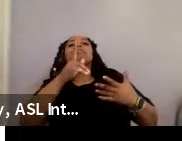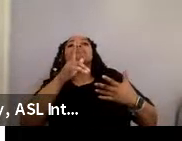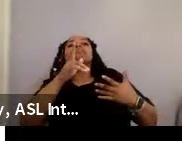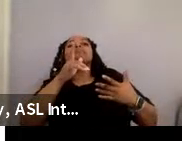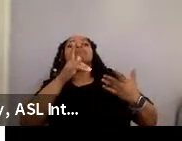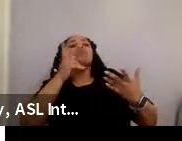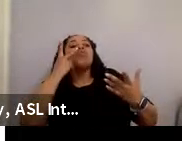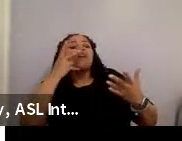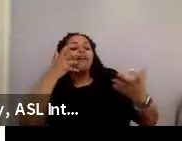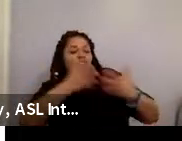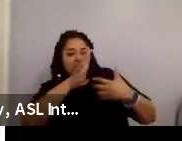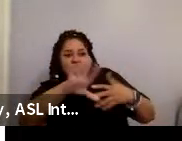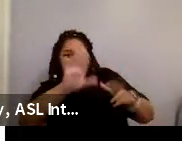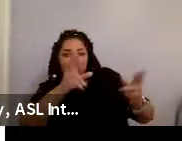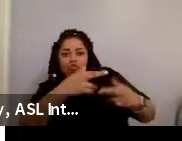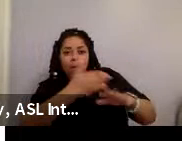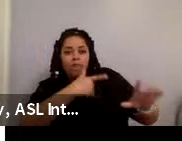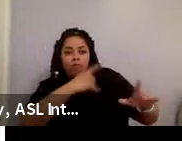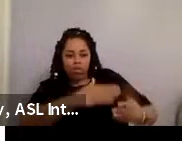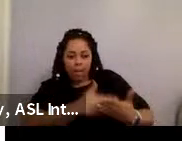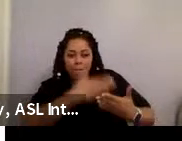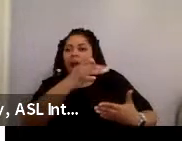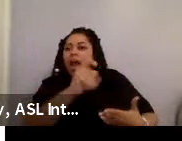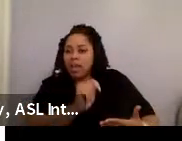will fit in their room before they buy it.